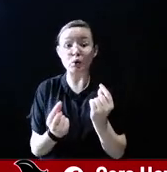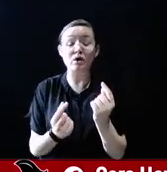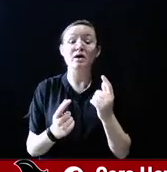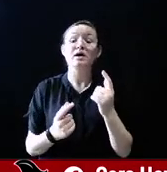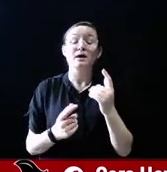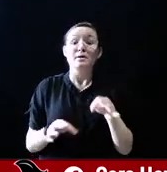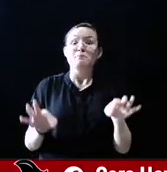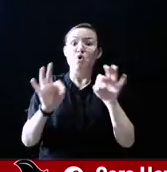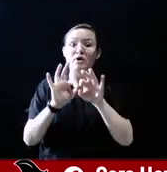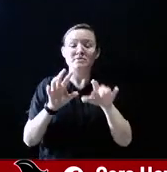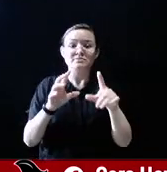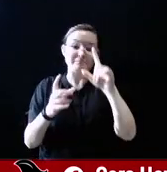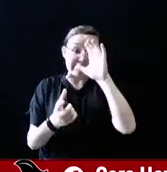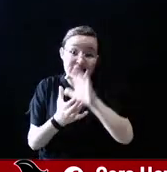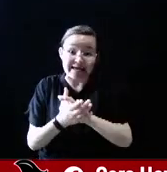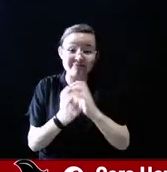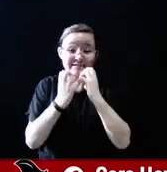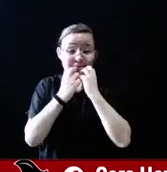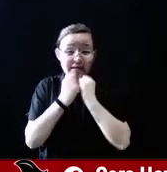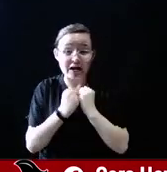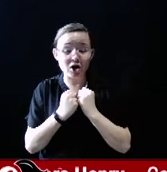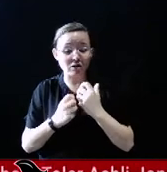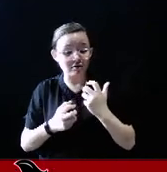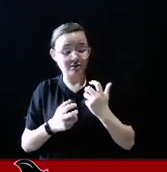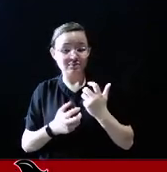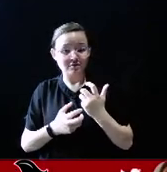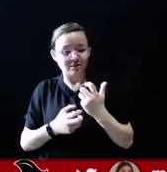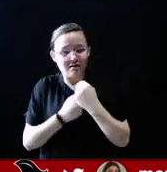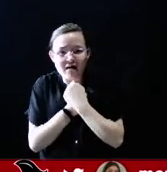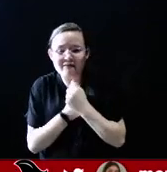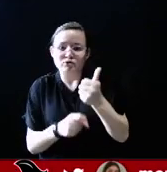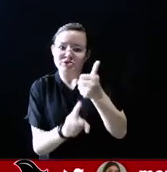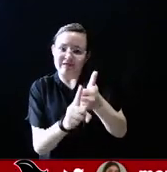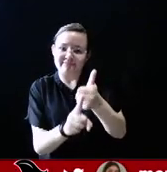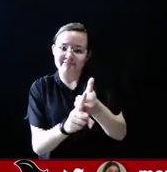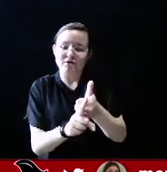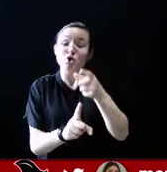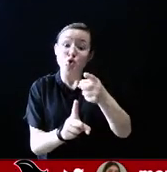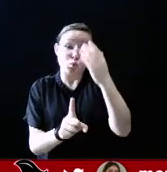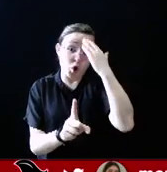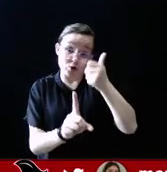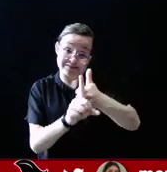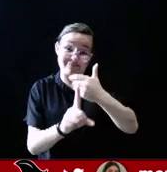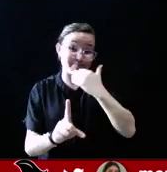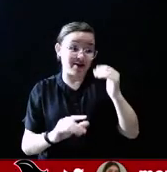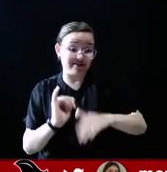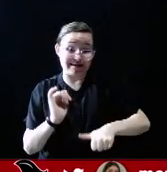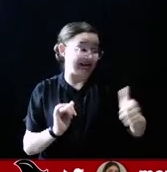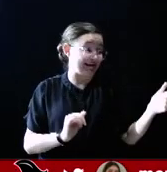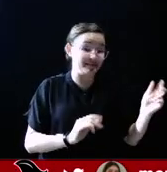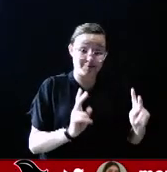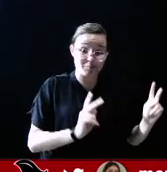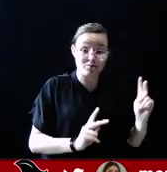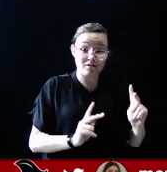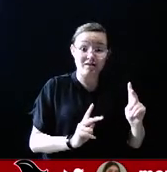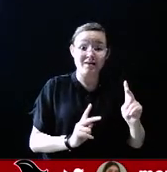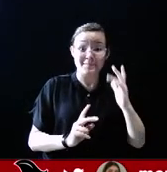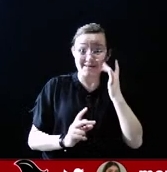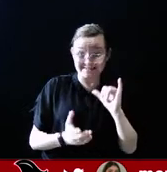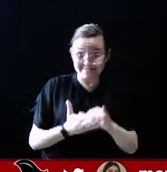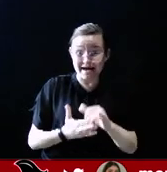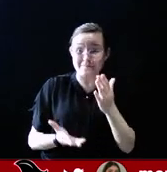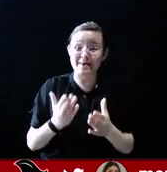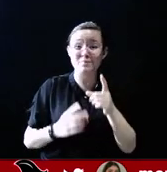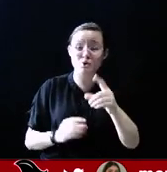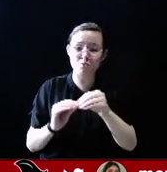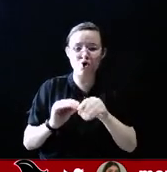about, and love yourself. Of course, you know yourself better than anyone else in the world, and because of that, you may be a little